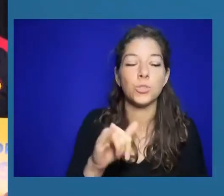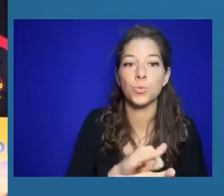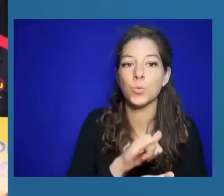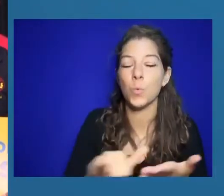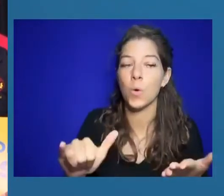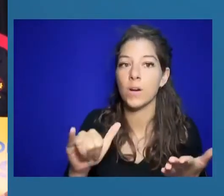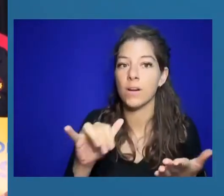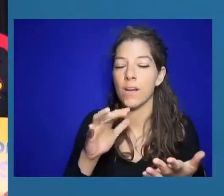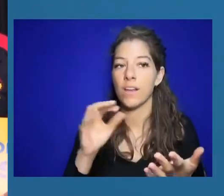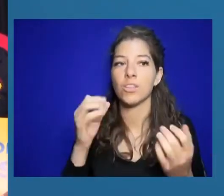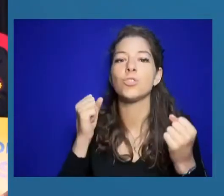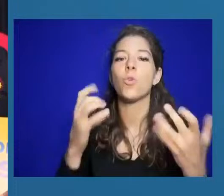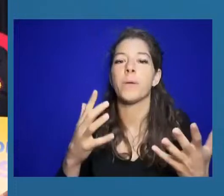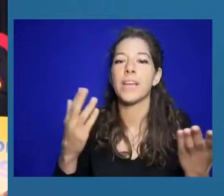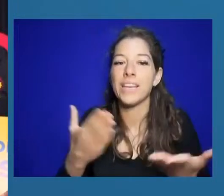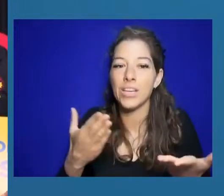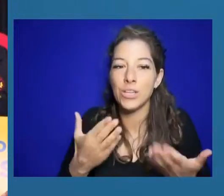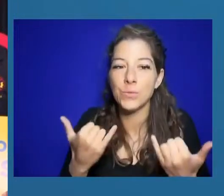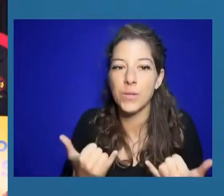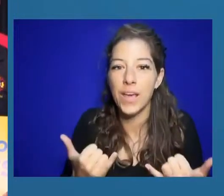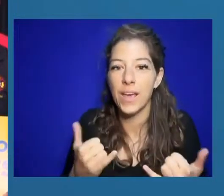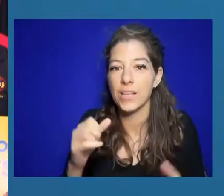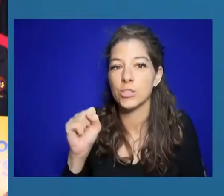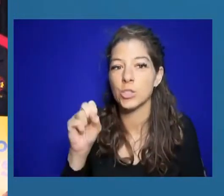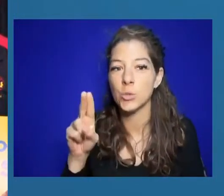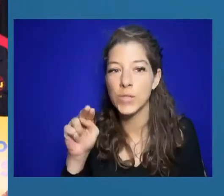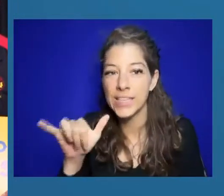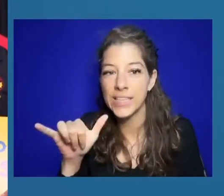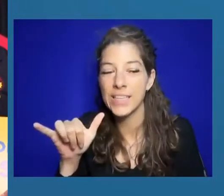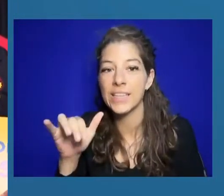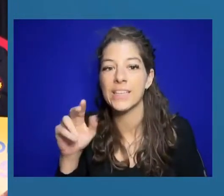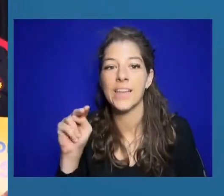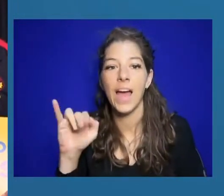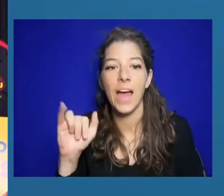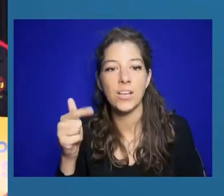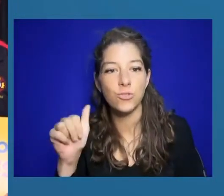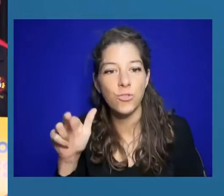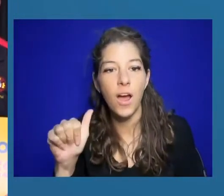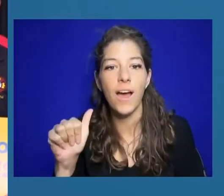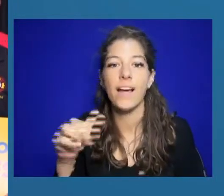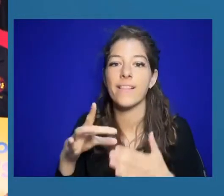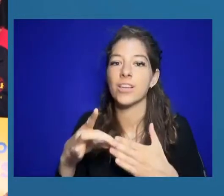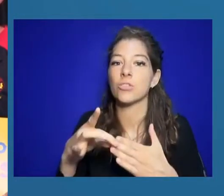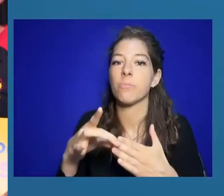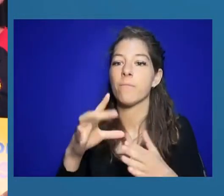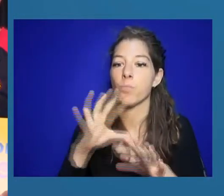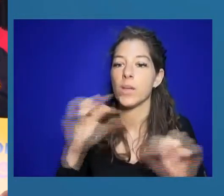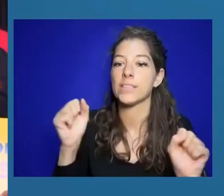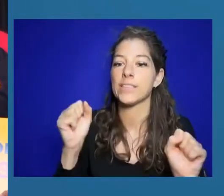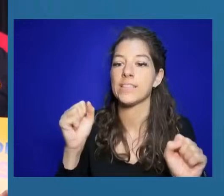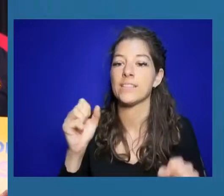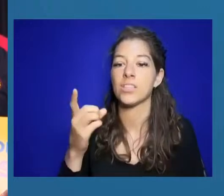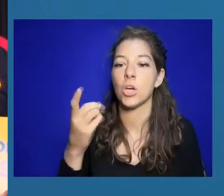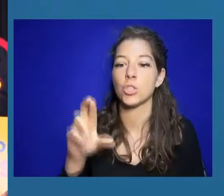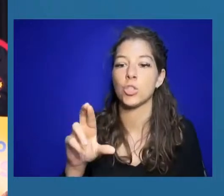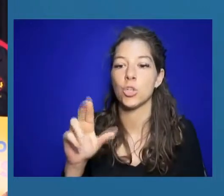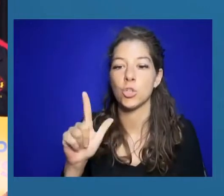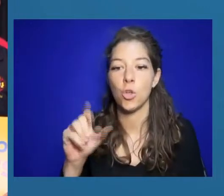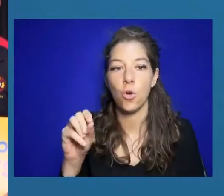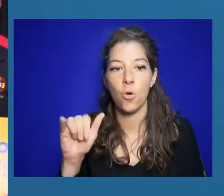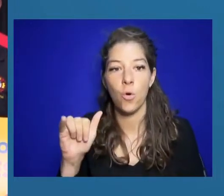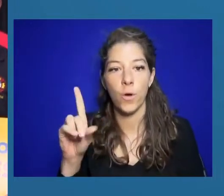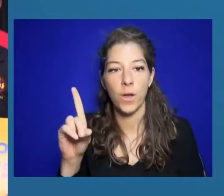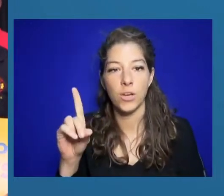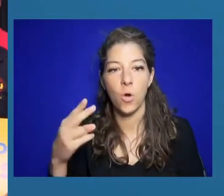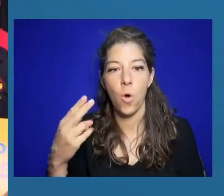and so many that are here at SUNY Niagara under the leadership of President Dr. Lloyd Holmes, thank you